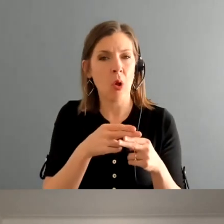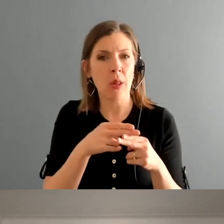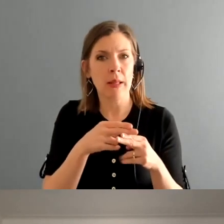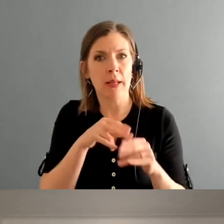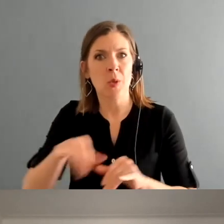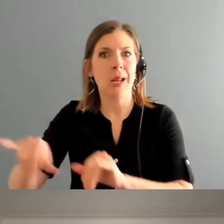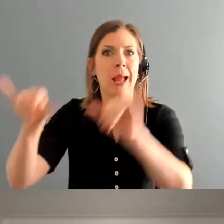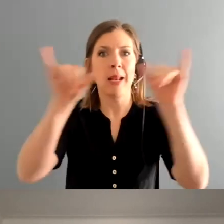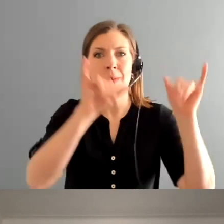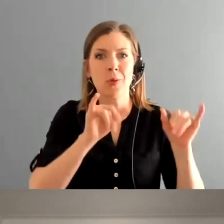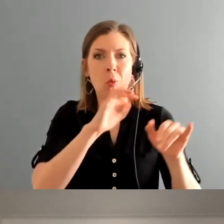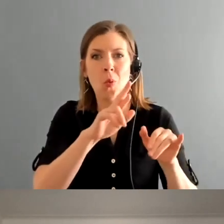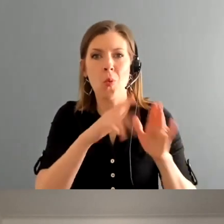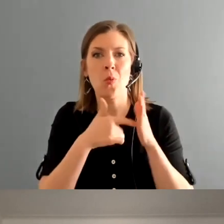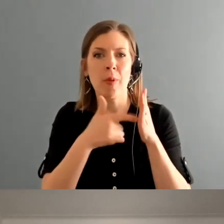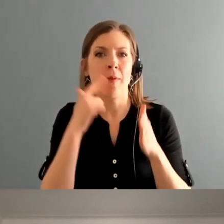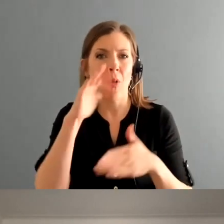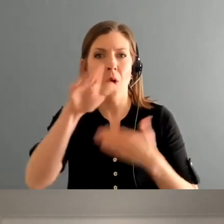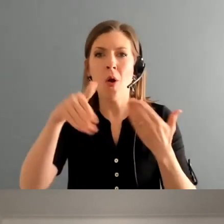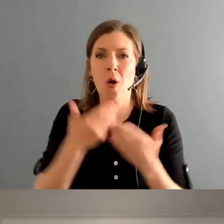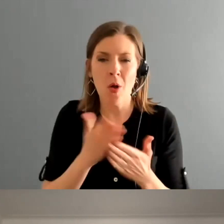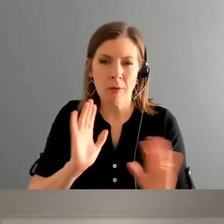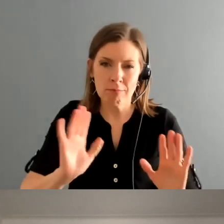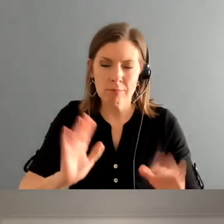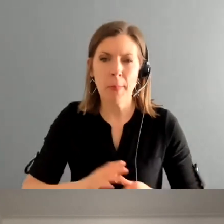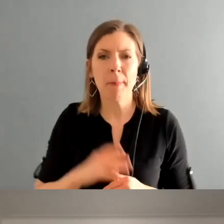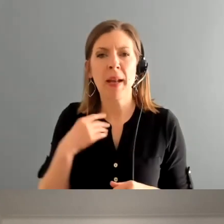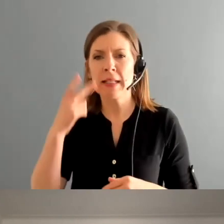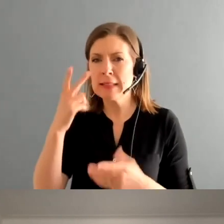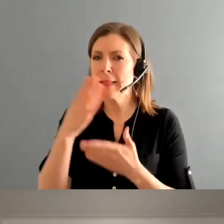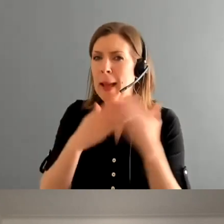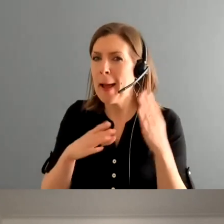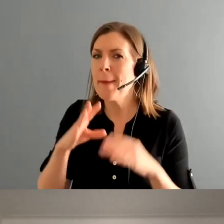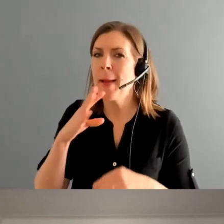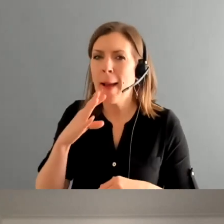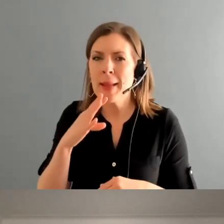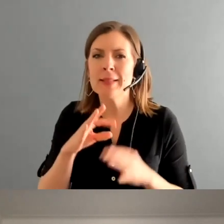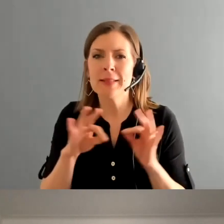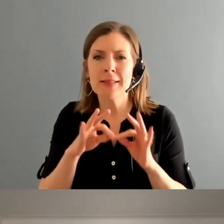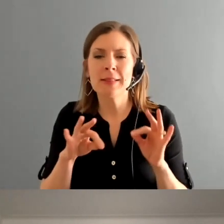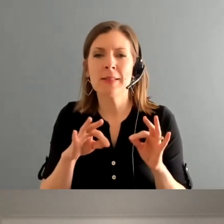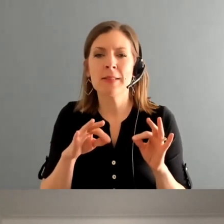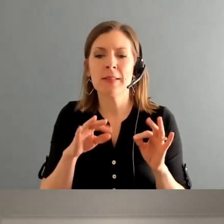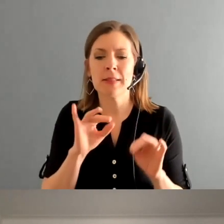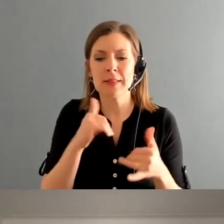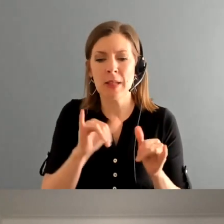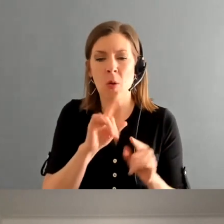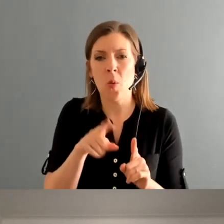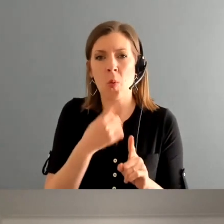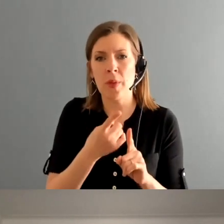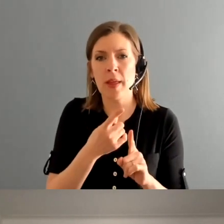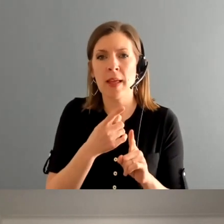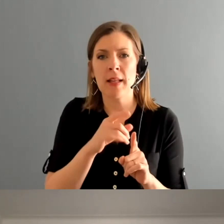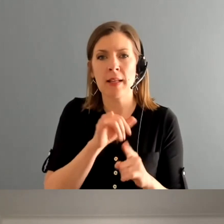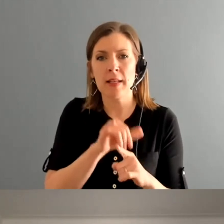or entirely representative, but I have encountered some comments suggesting that we should be talking about how really still only in the context of